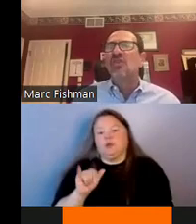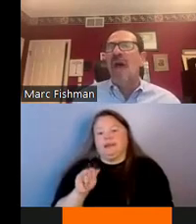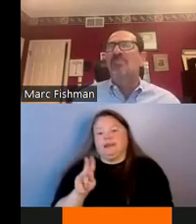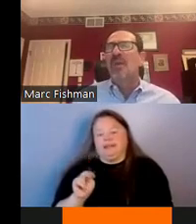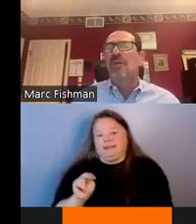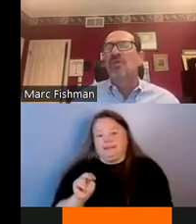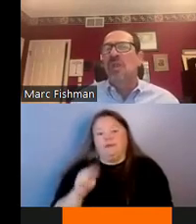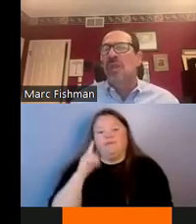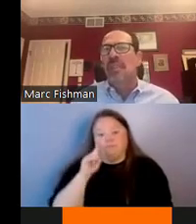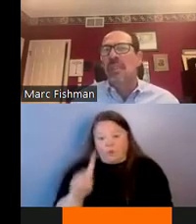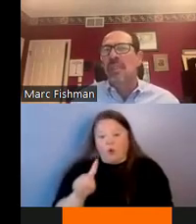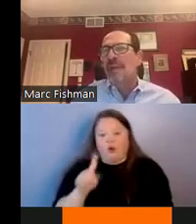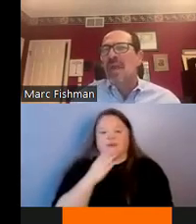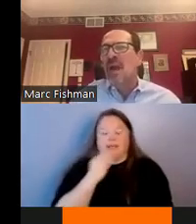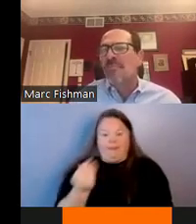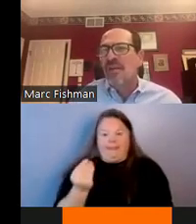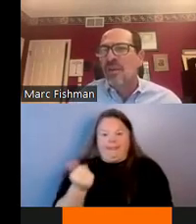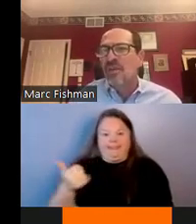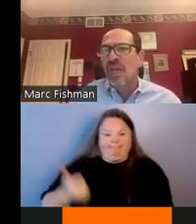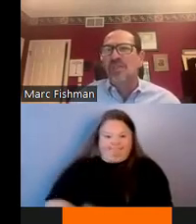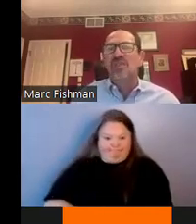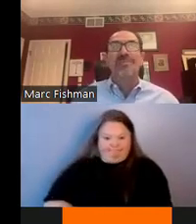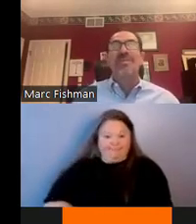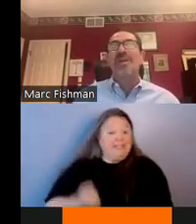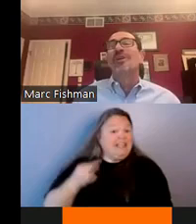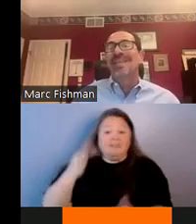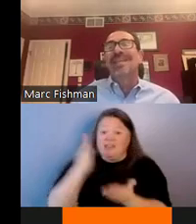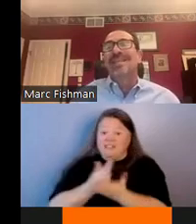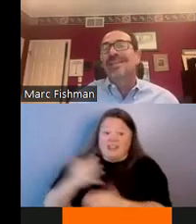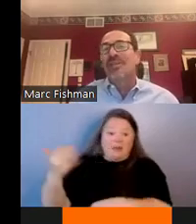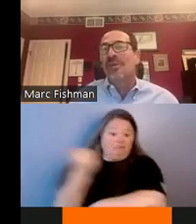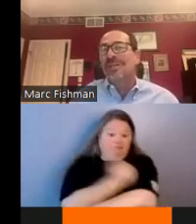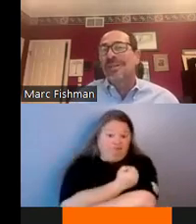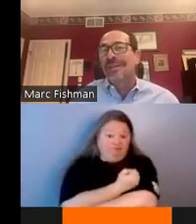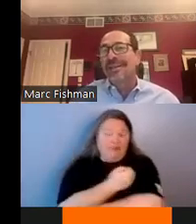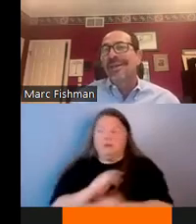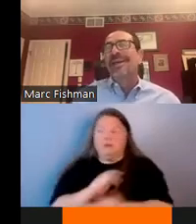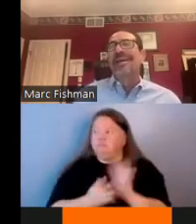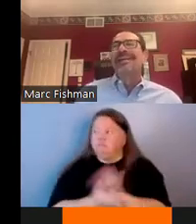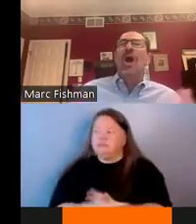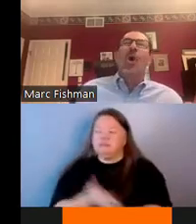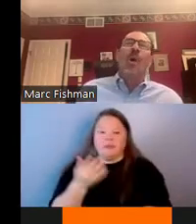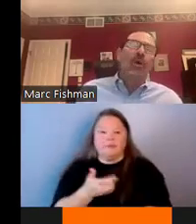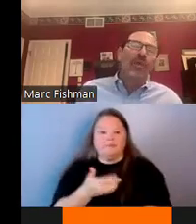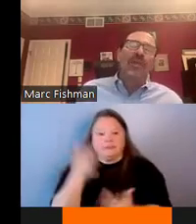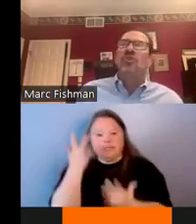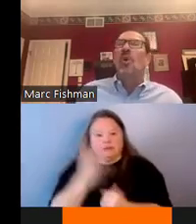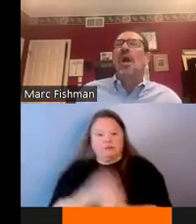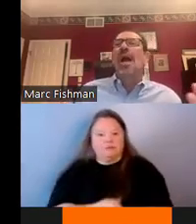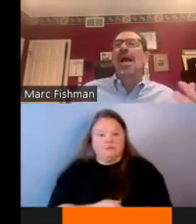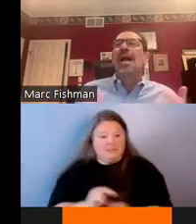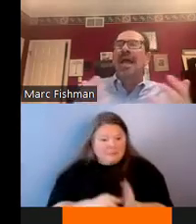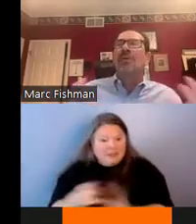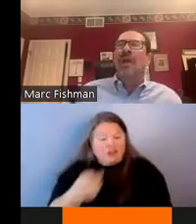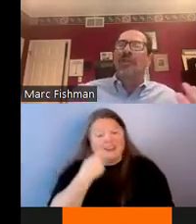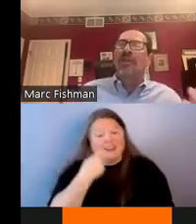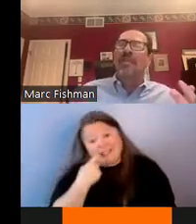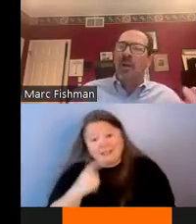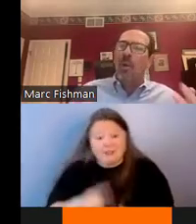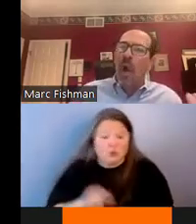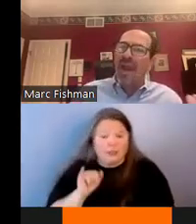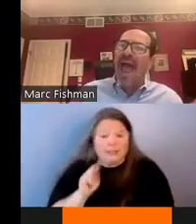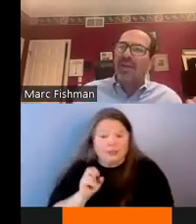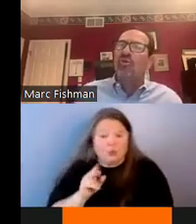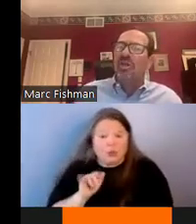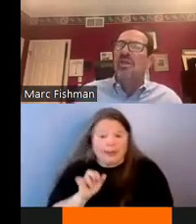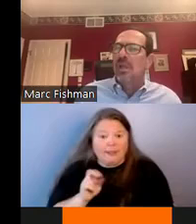and if they stop their insulin, they become very sick. Does that mean they're addicted to their insulin? No, I don't think so. Again, we got to